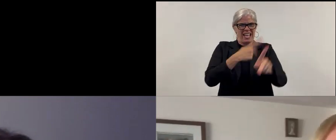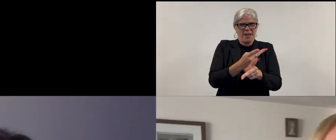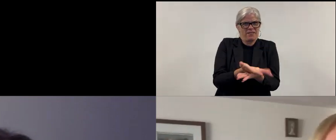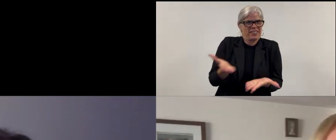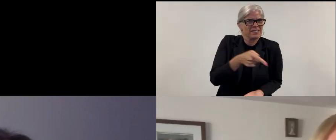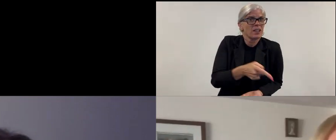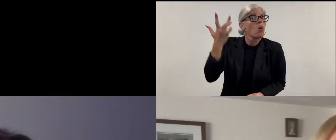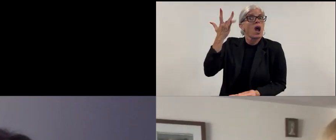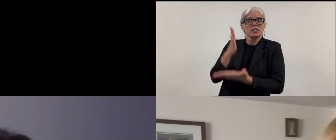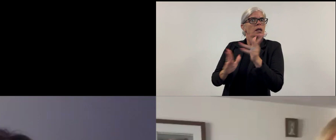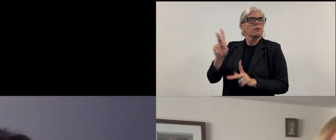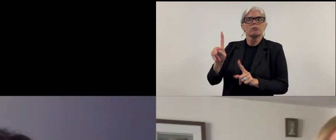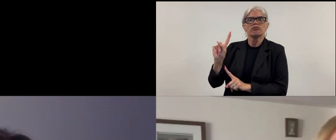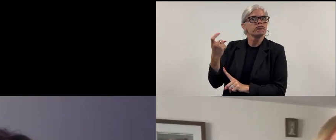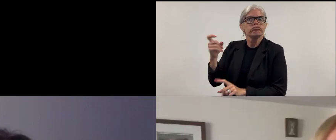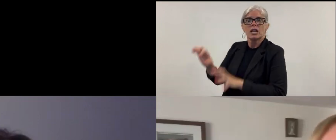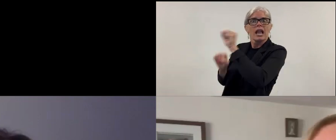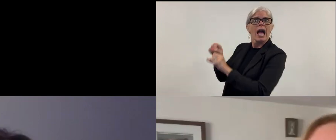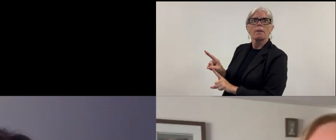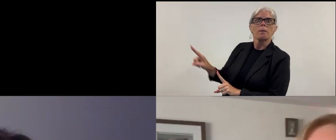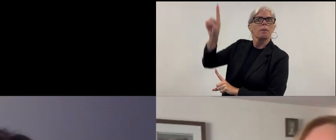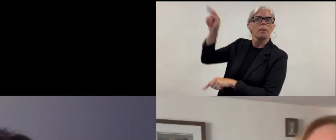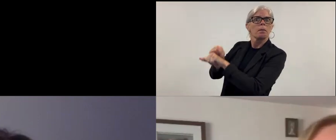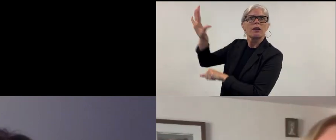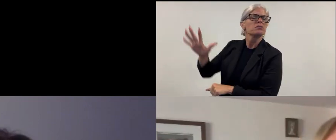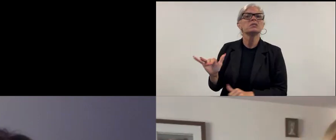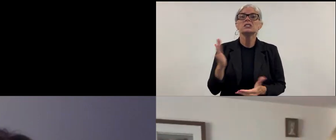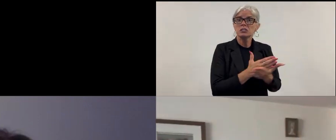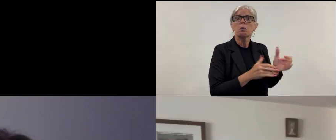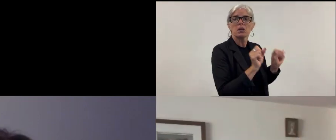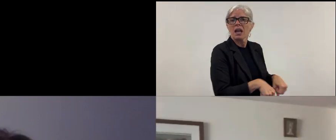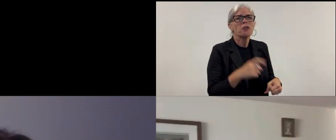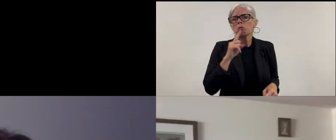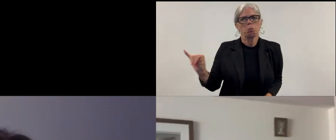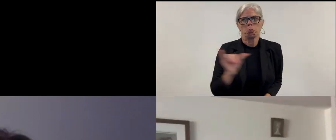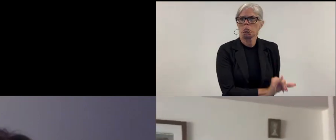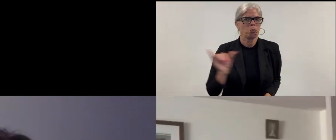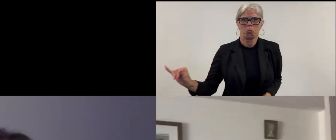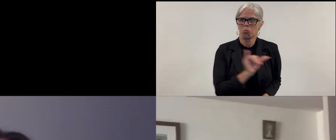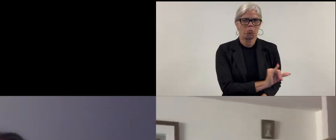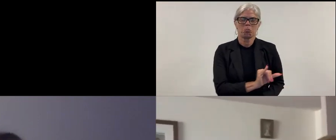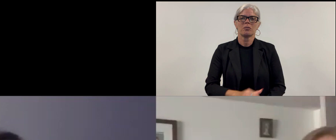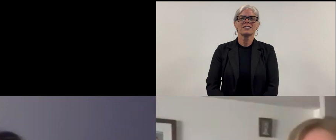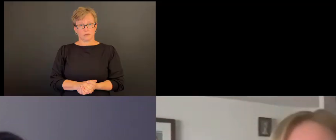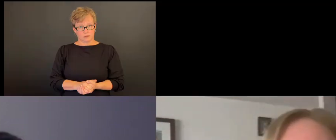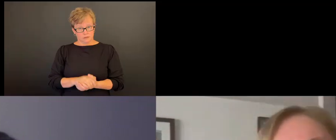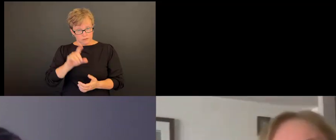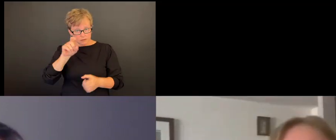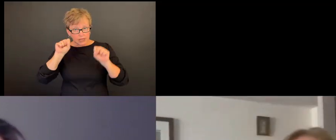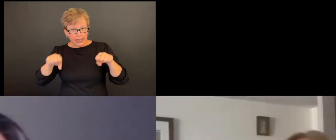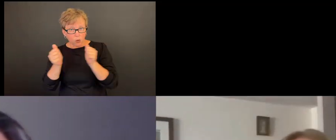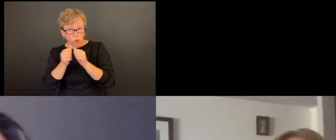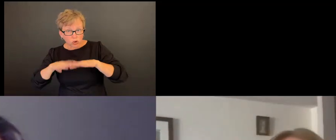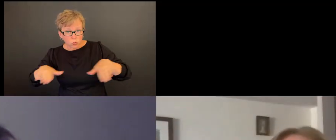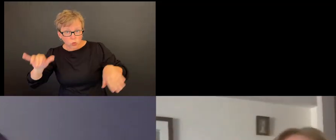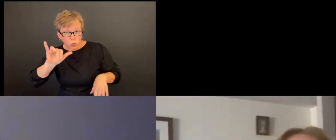because some people do not tolerate being up on Kilimanjaro. So do you